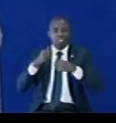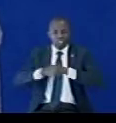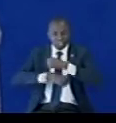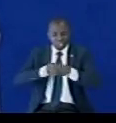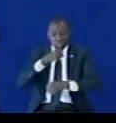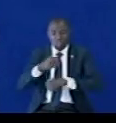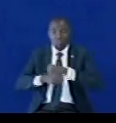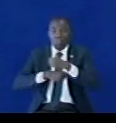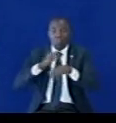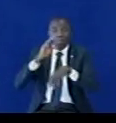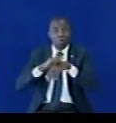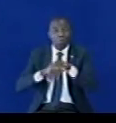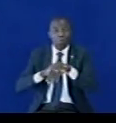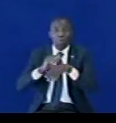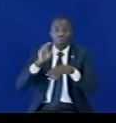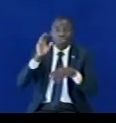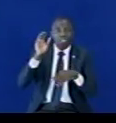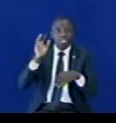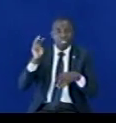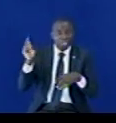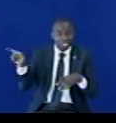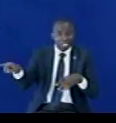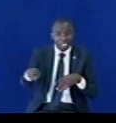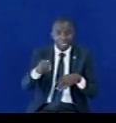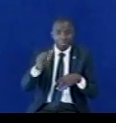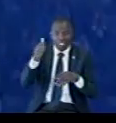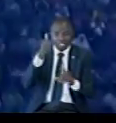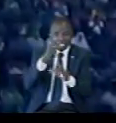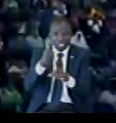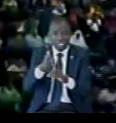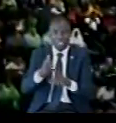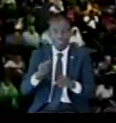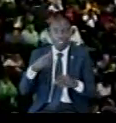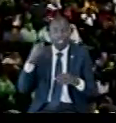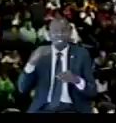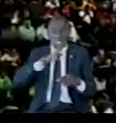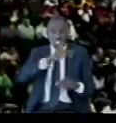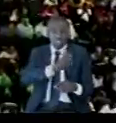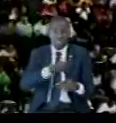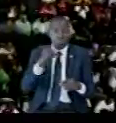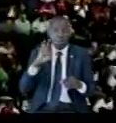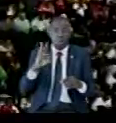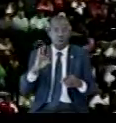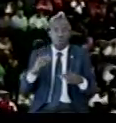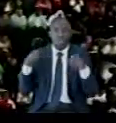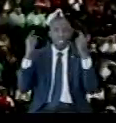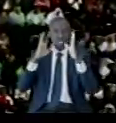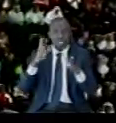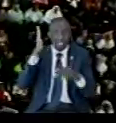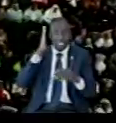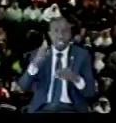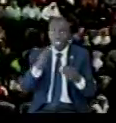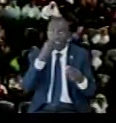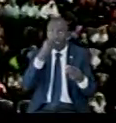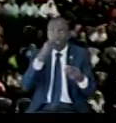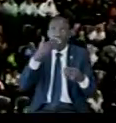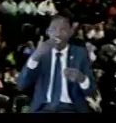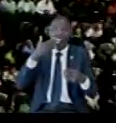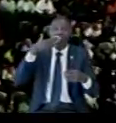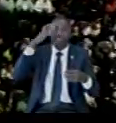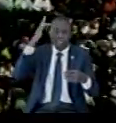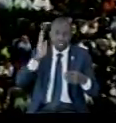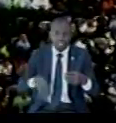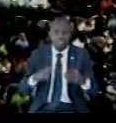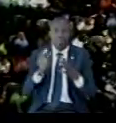upon themselves. It says the soul of the transgressors shall eat violence. Look at